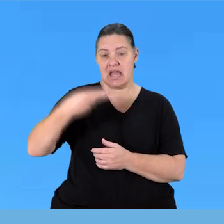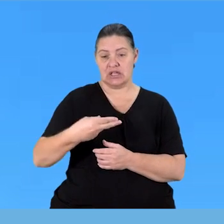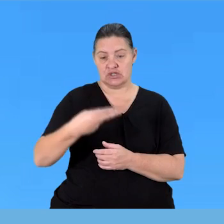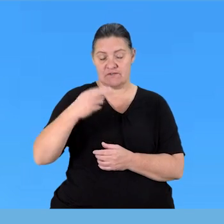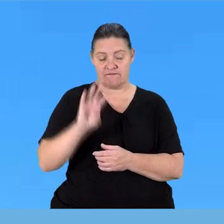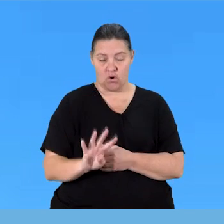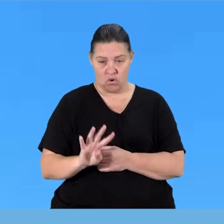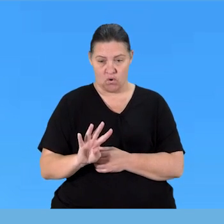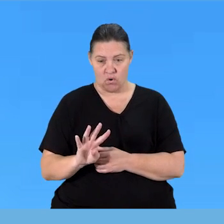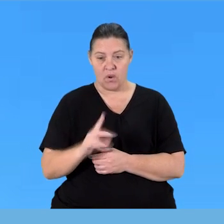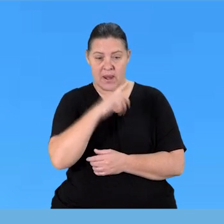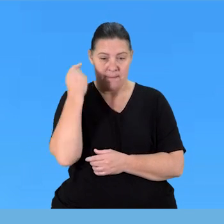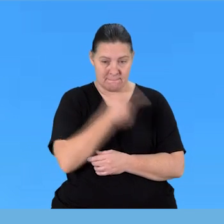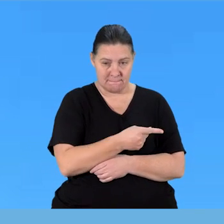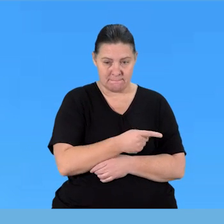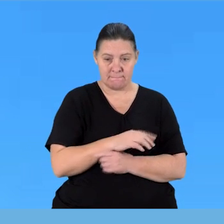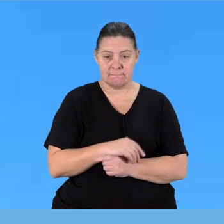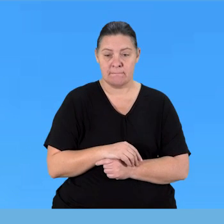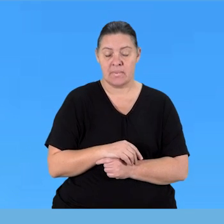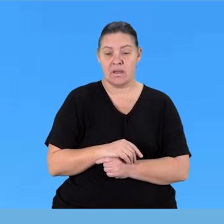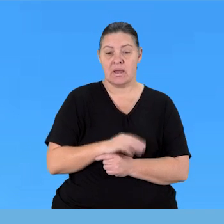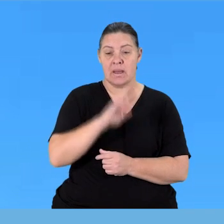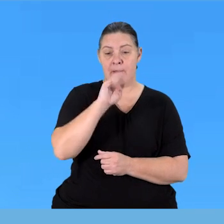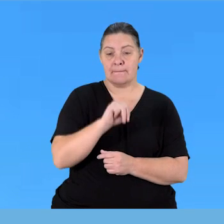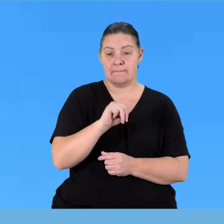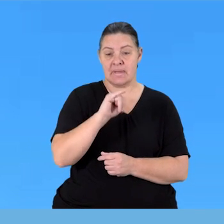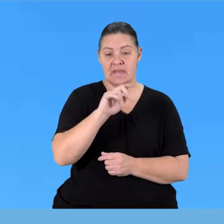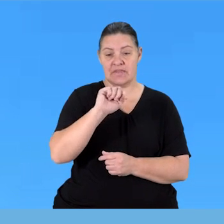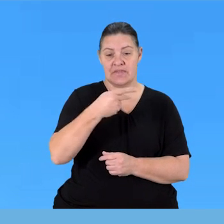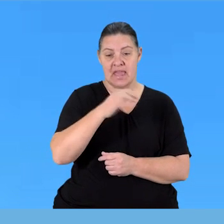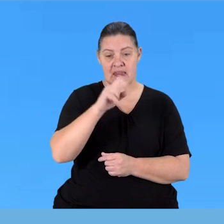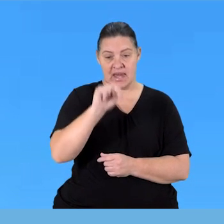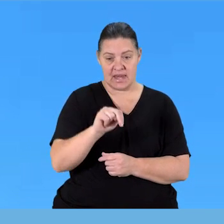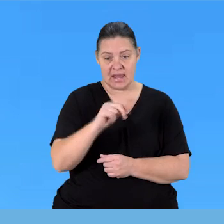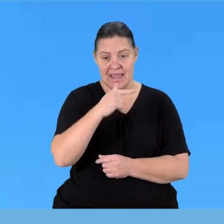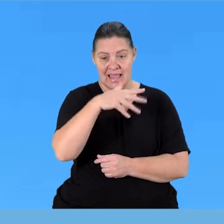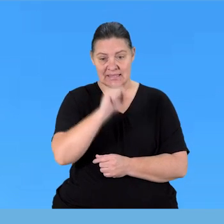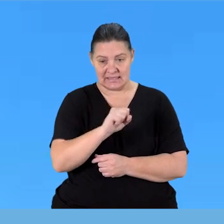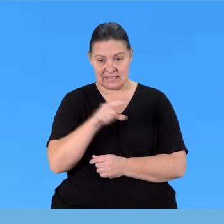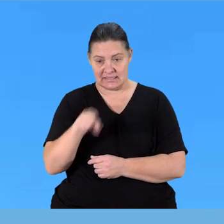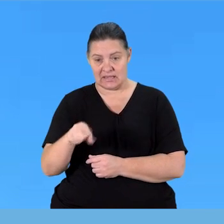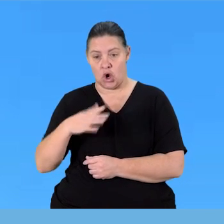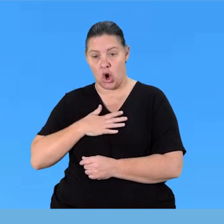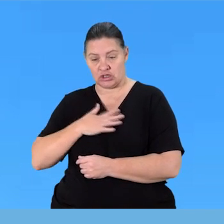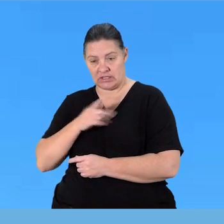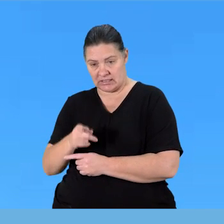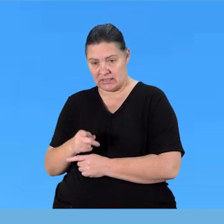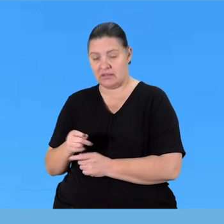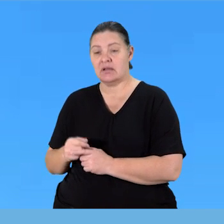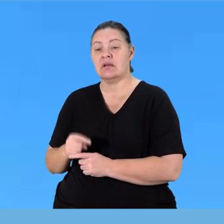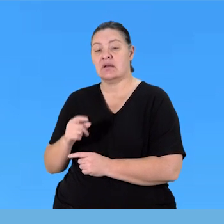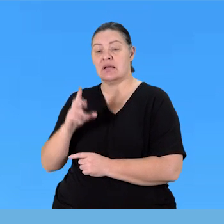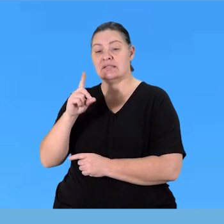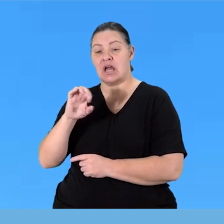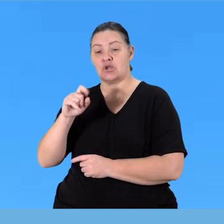said, we're using the name. And then the CH4, that's now going to be showing the chemical formula. And then these pictures that we're